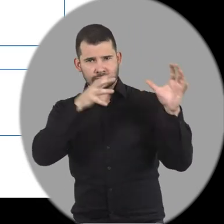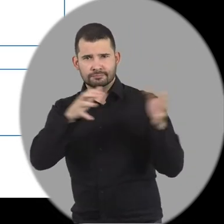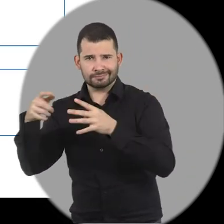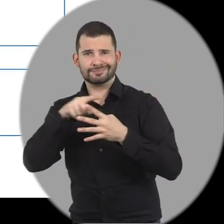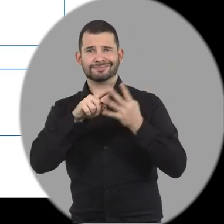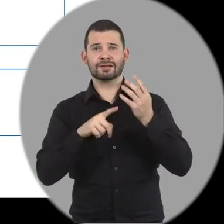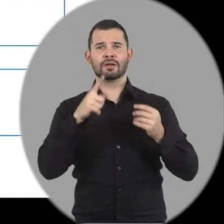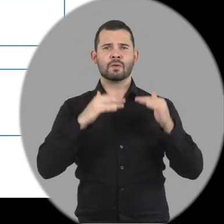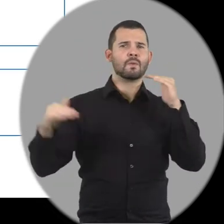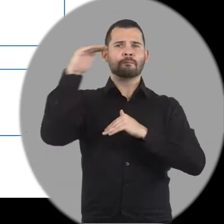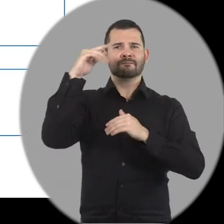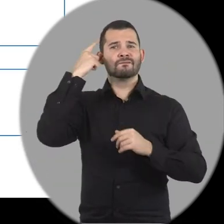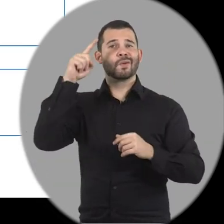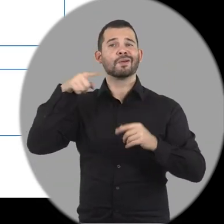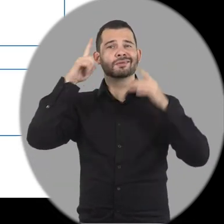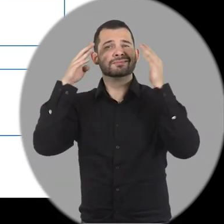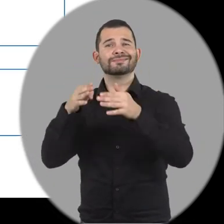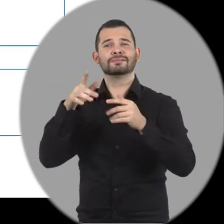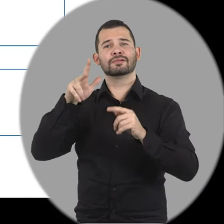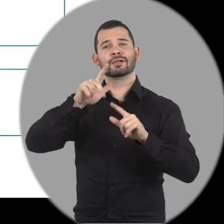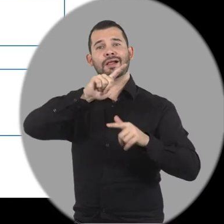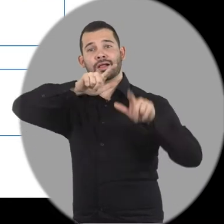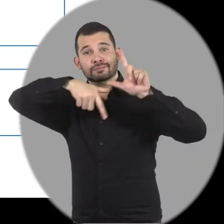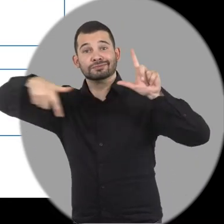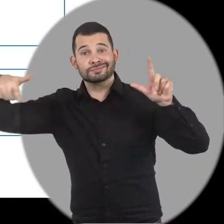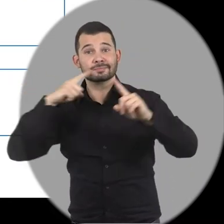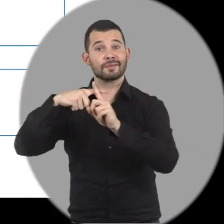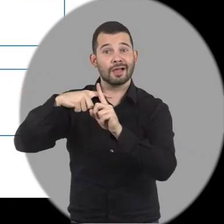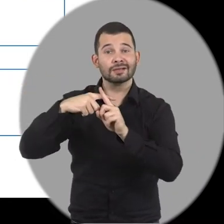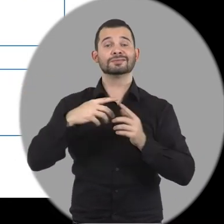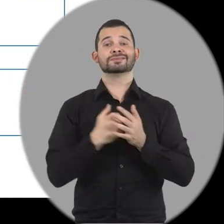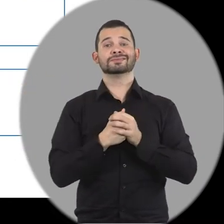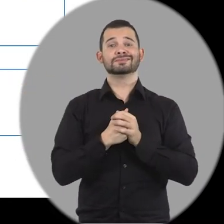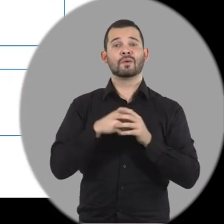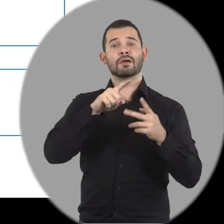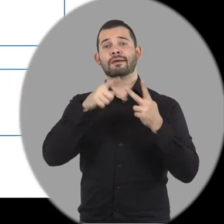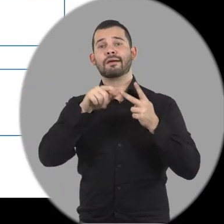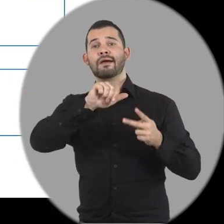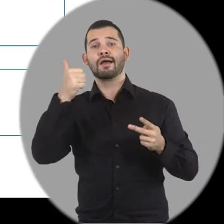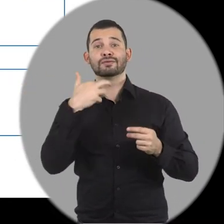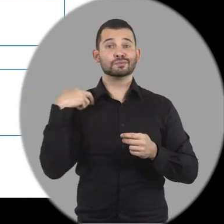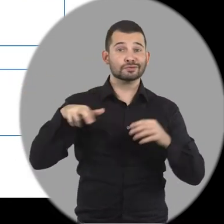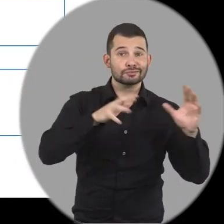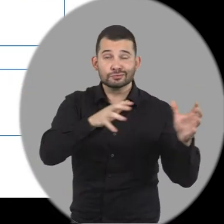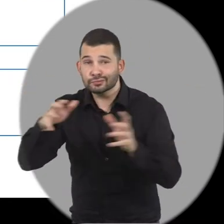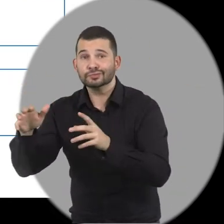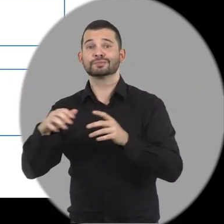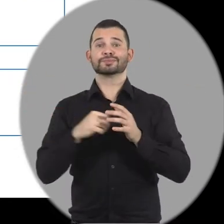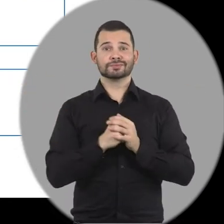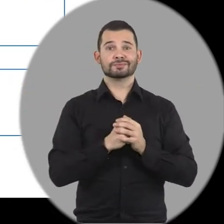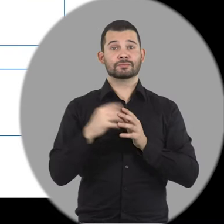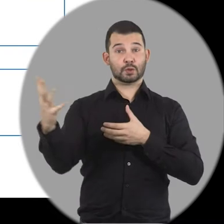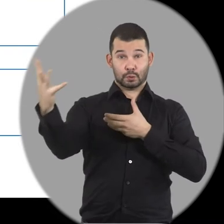focus on LGBTQ2+, religious diversity, as well as newcomers and other groups. From an inclusion